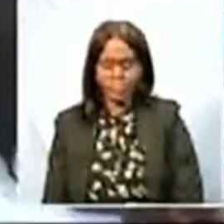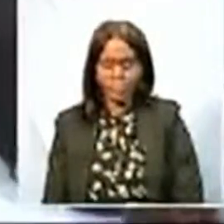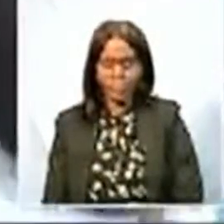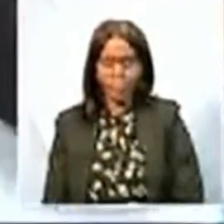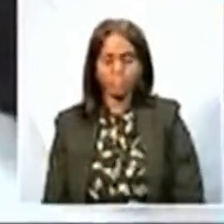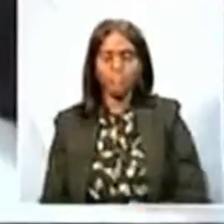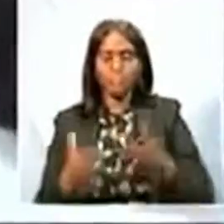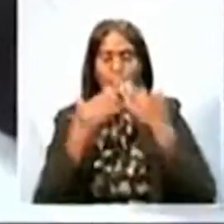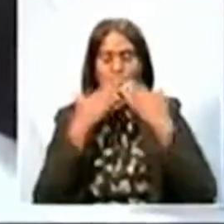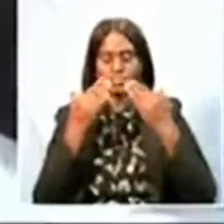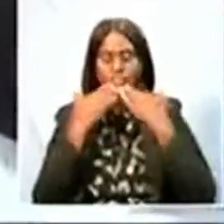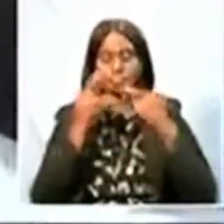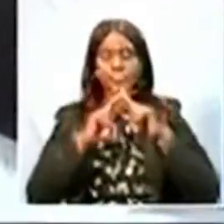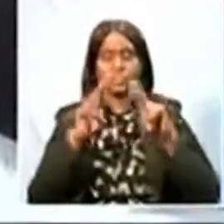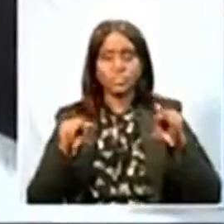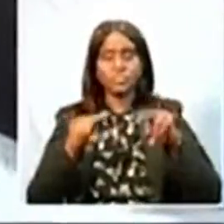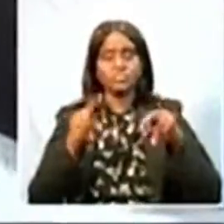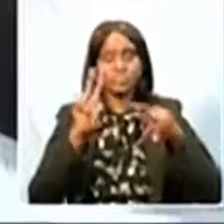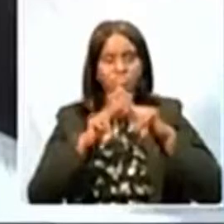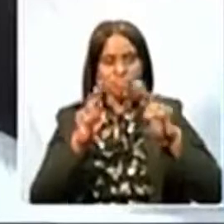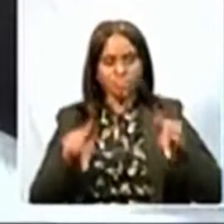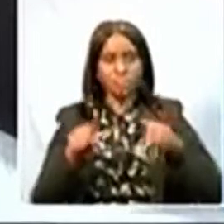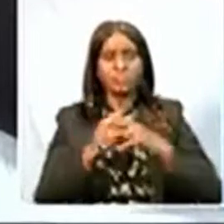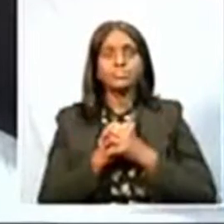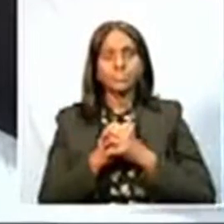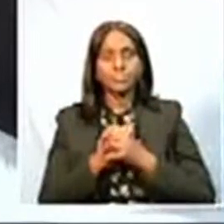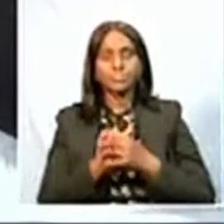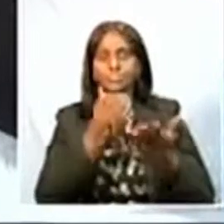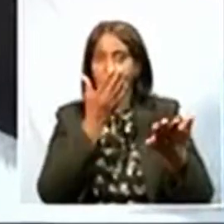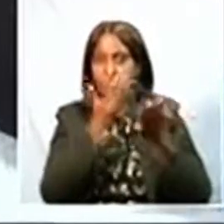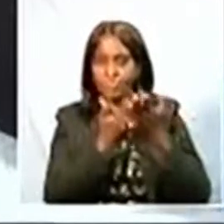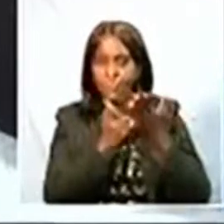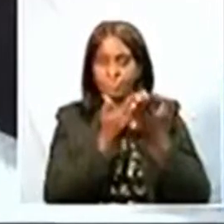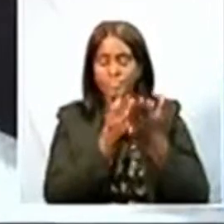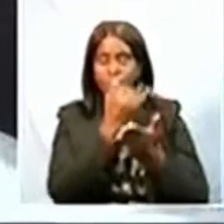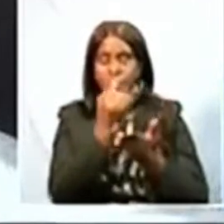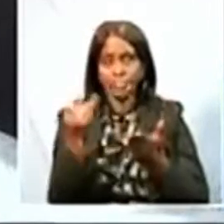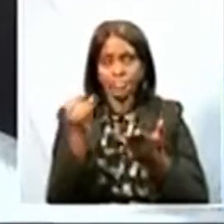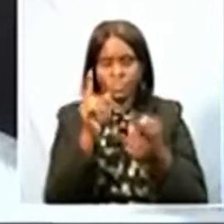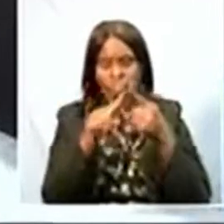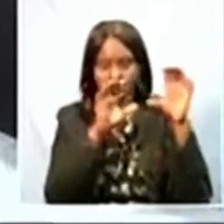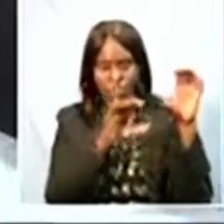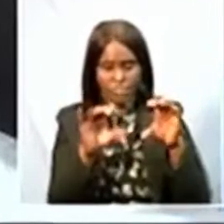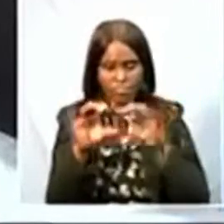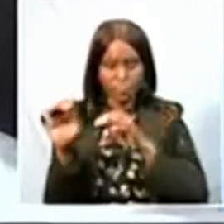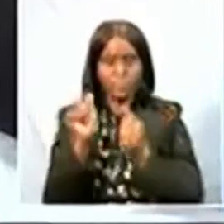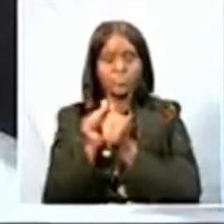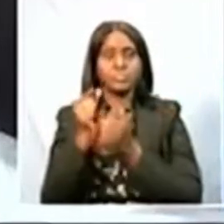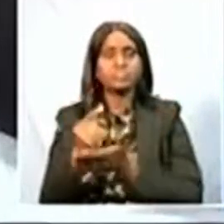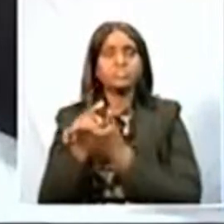Thank you, Chair. Chair, the issue at hand here is to do with the grants.